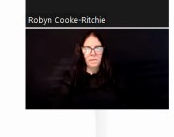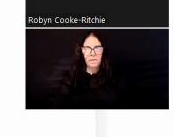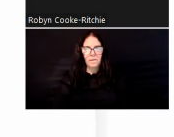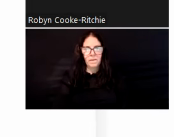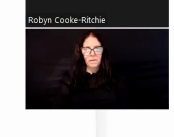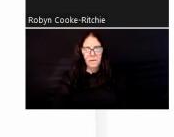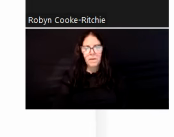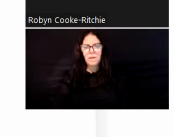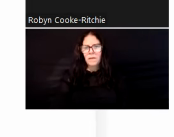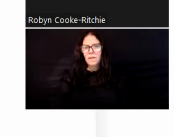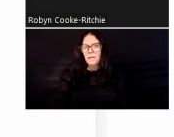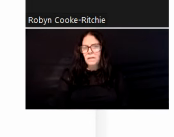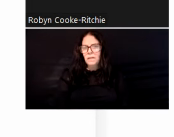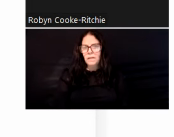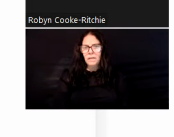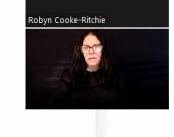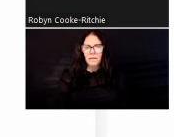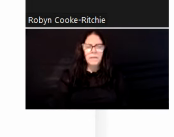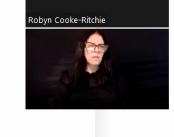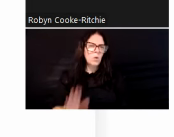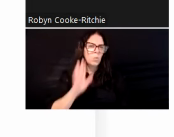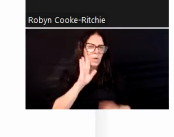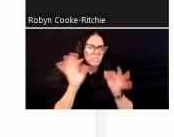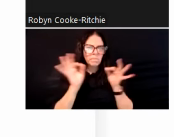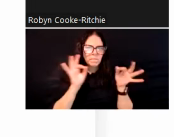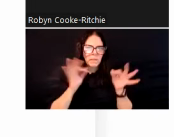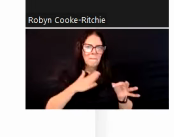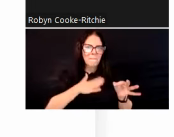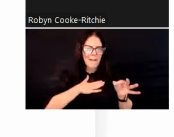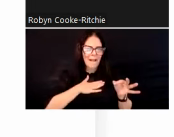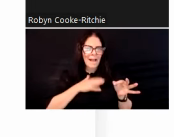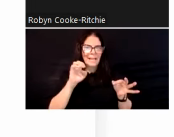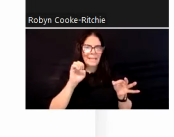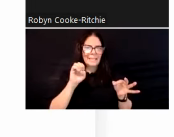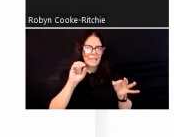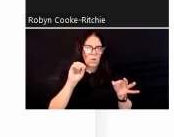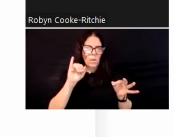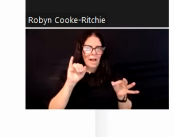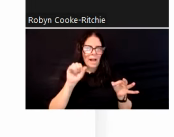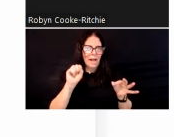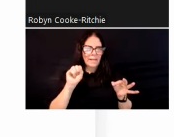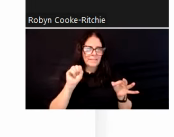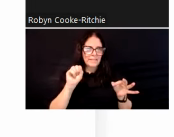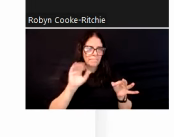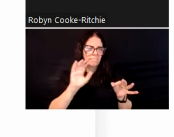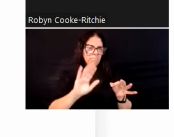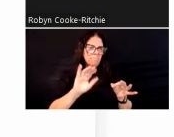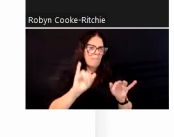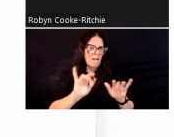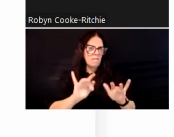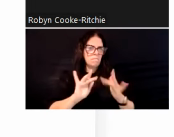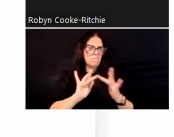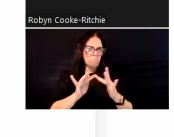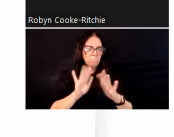We'll just spend a few minutes talking about the My EOIS portal. That's something the